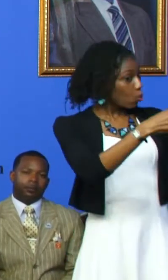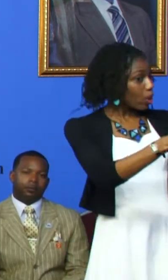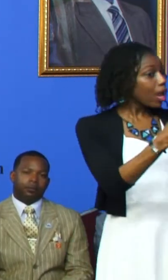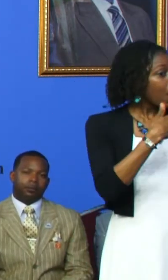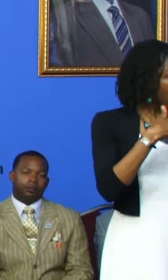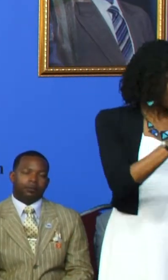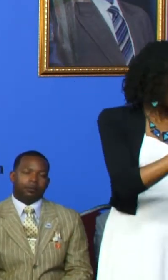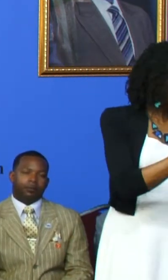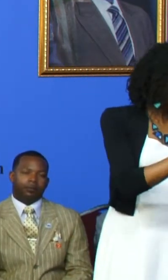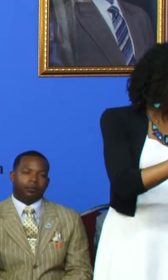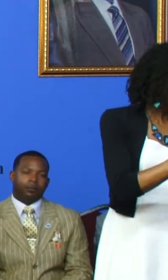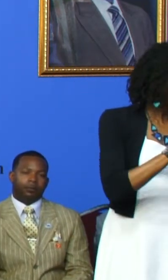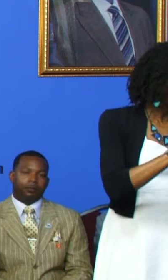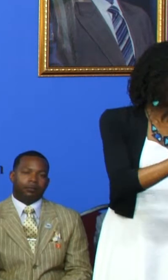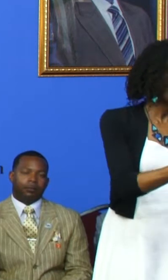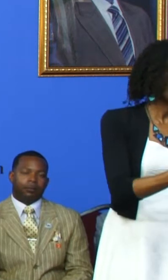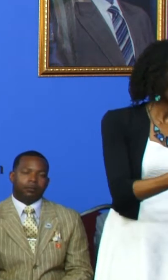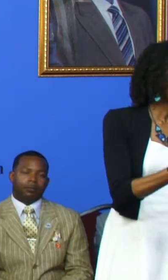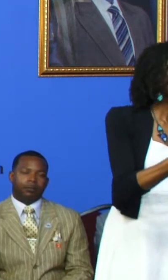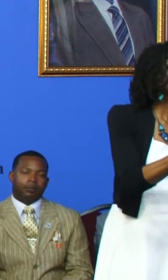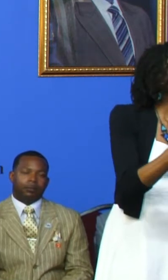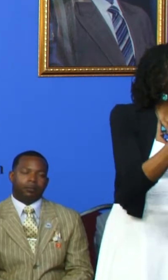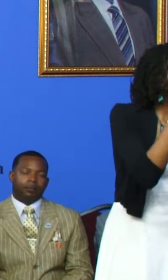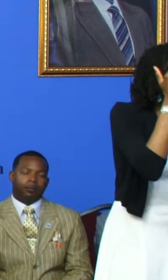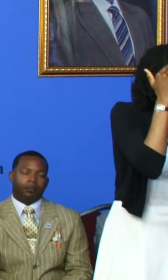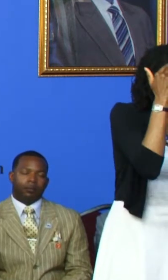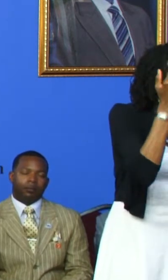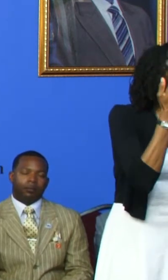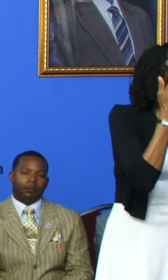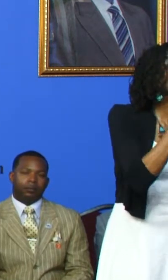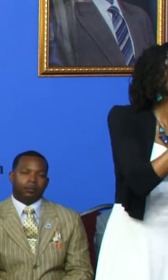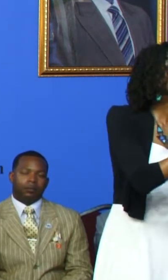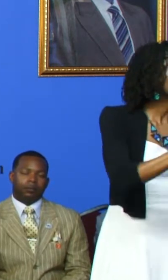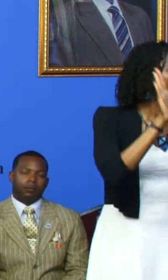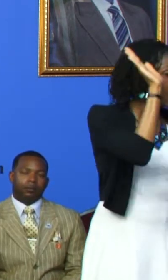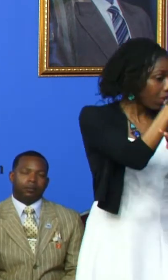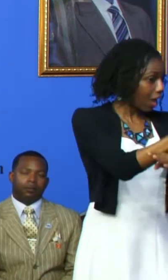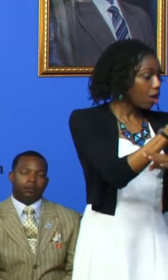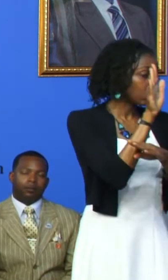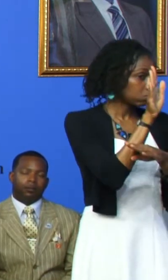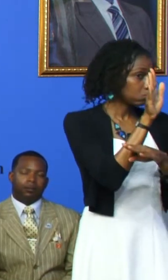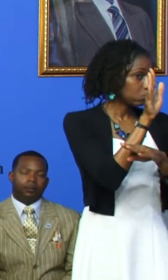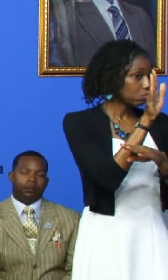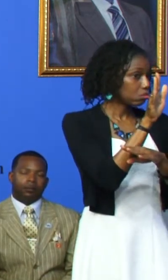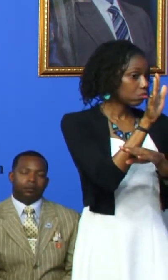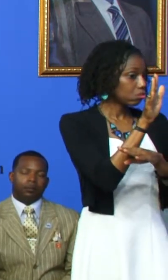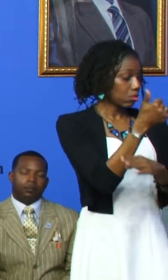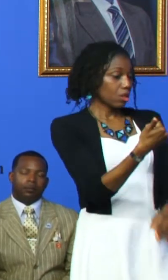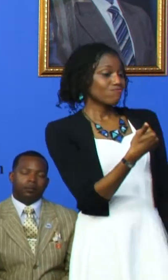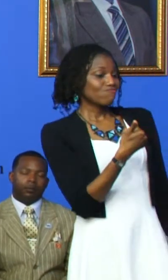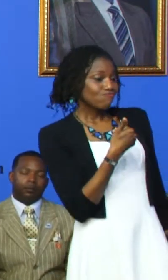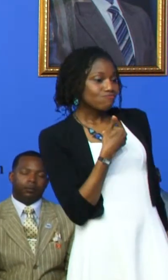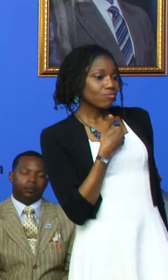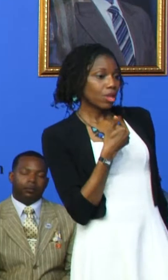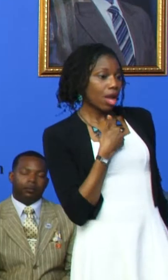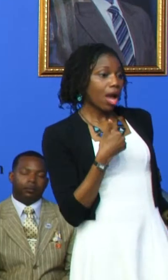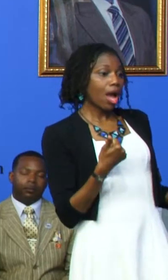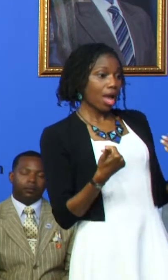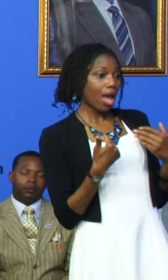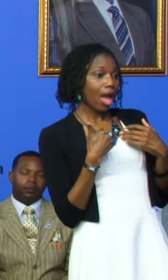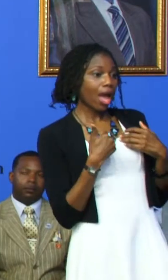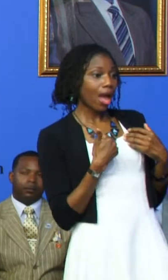music, I want y'all to know if you don't bow, I already got the furnace heated